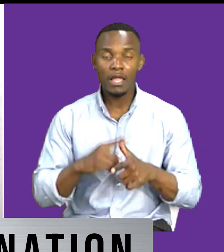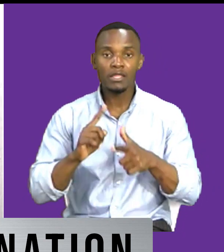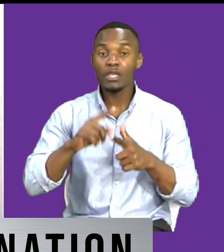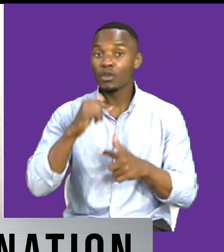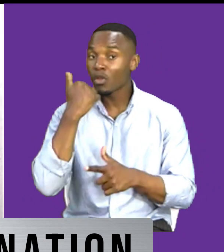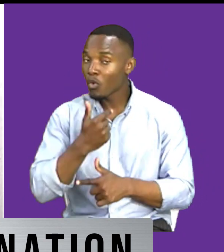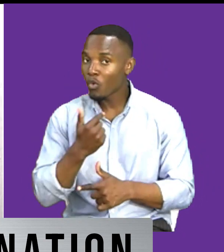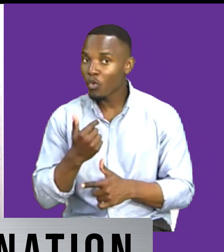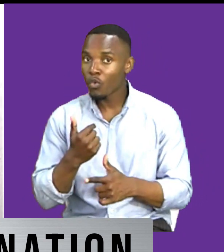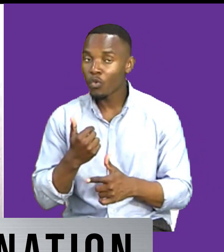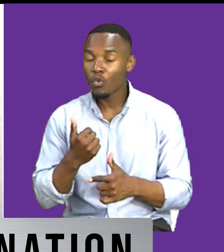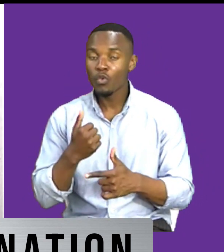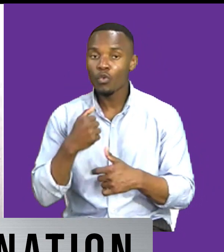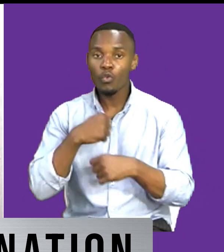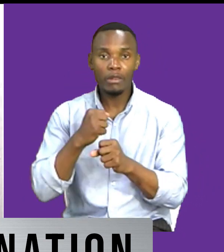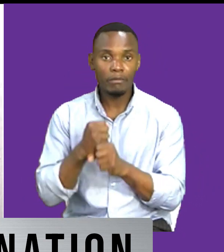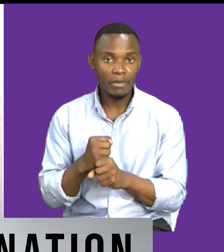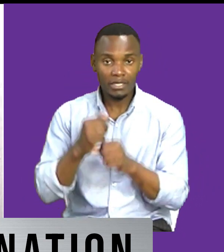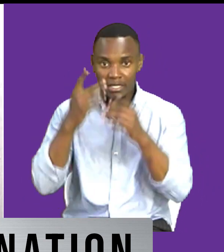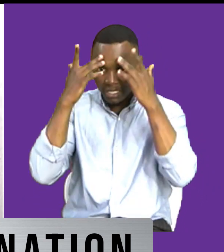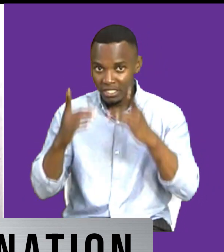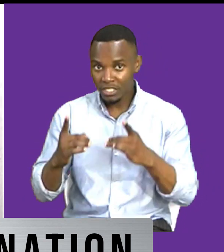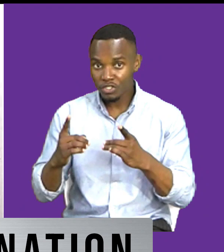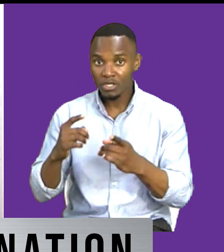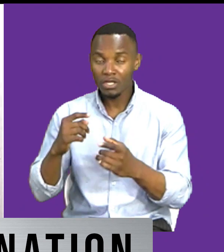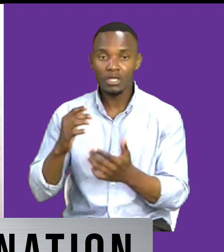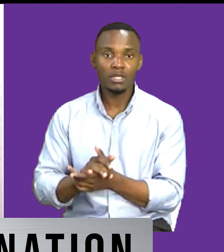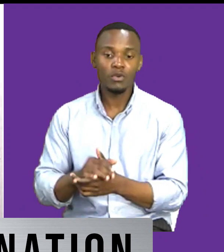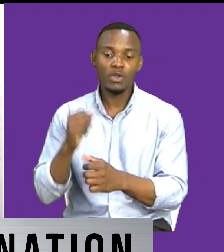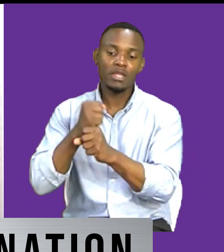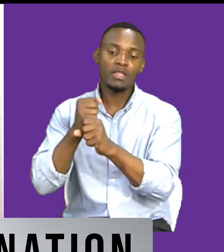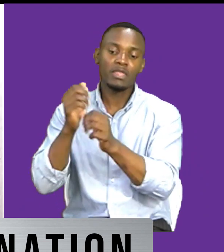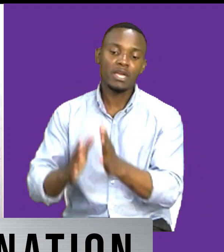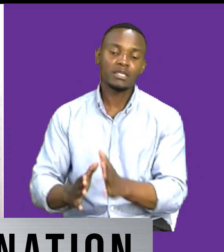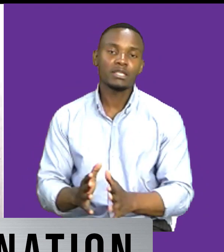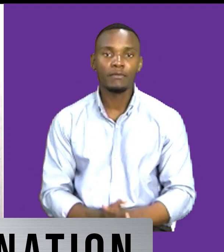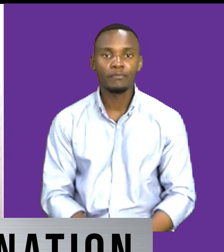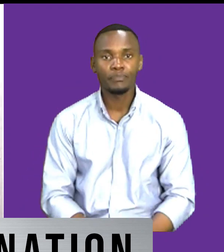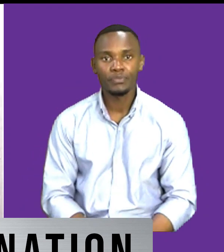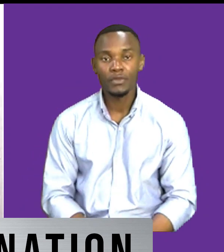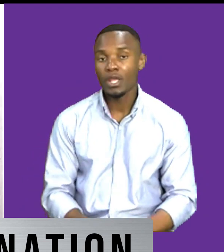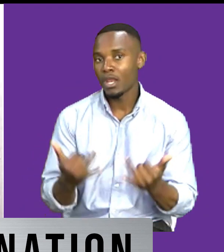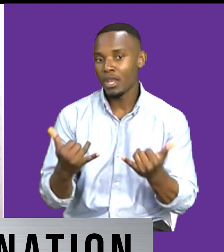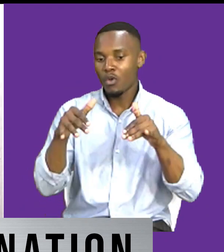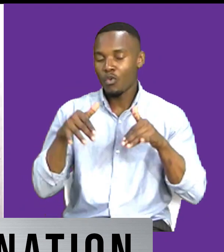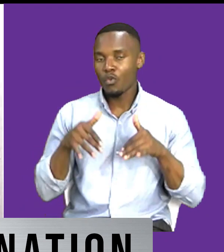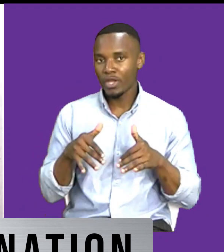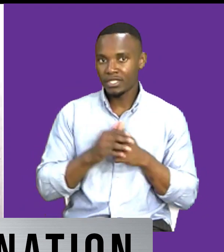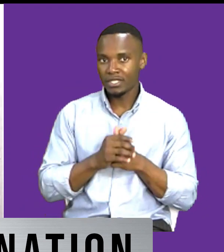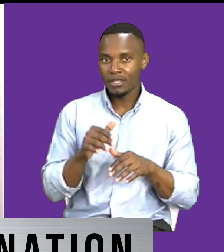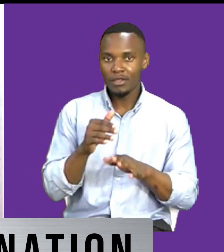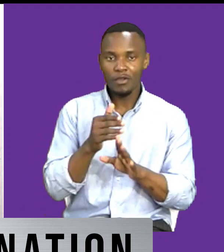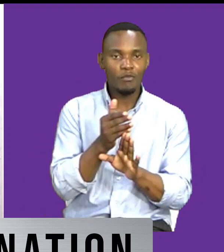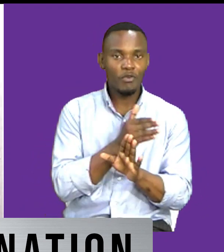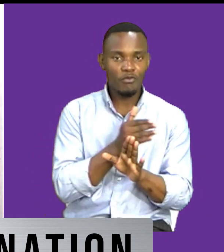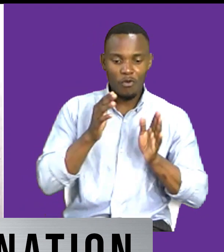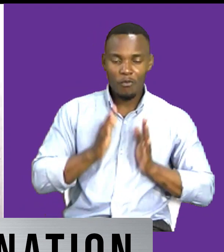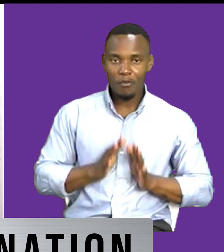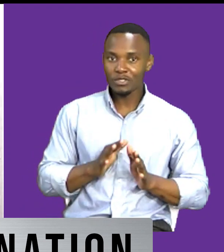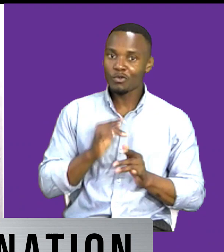who are not going to care which property is destroyed. Wait a minute. Before someone accuses me on